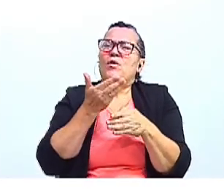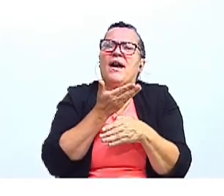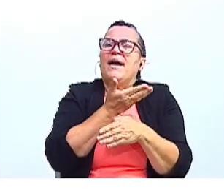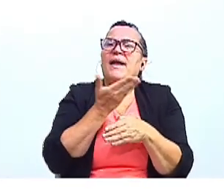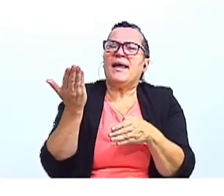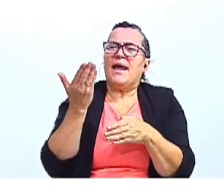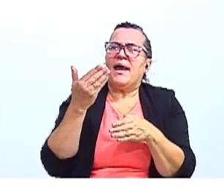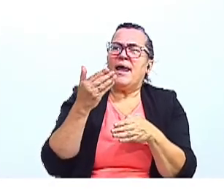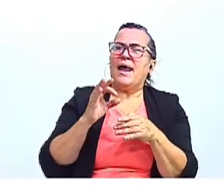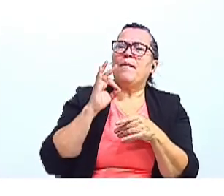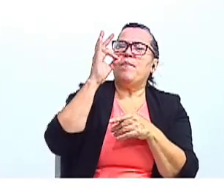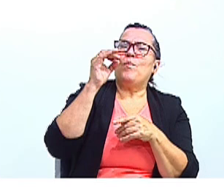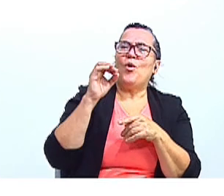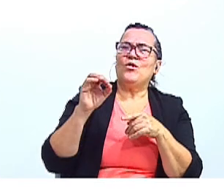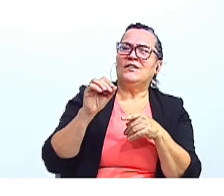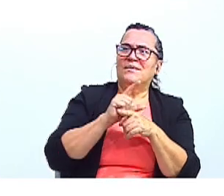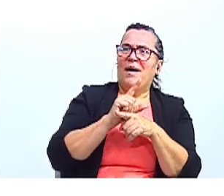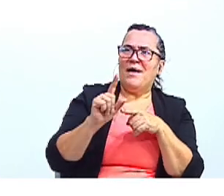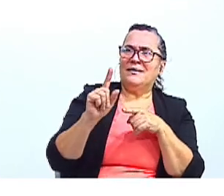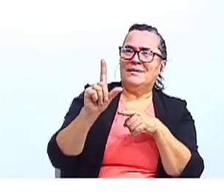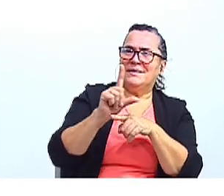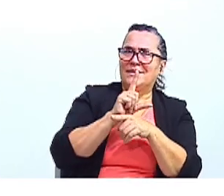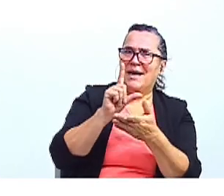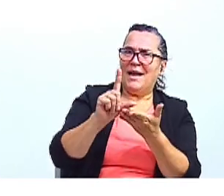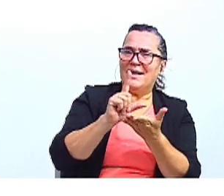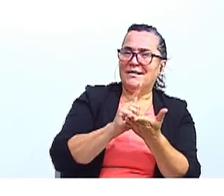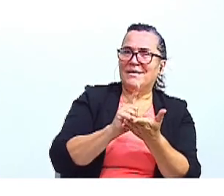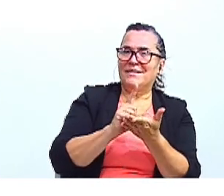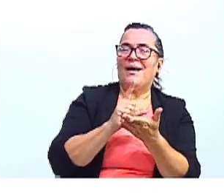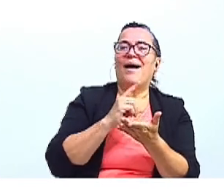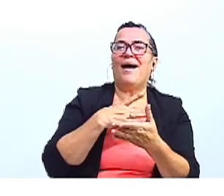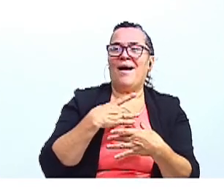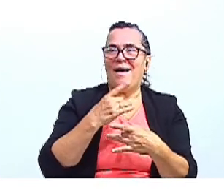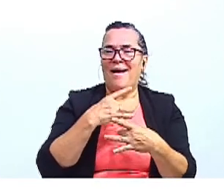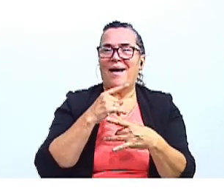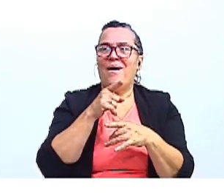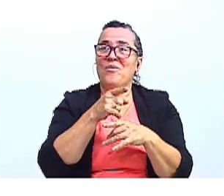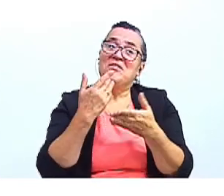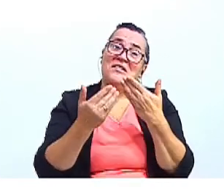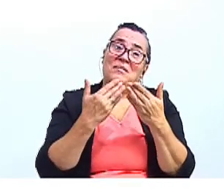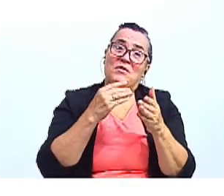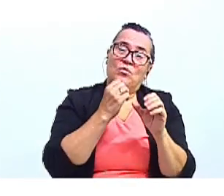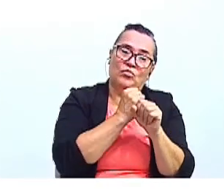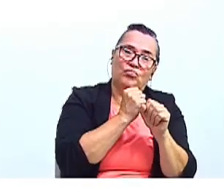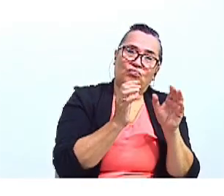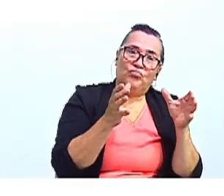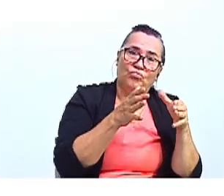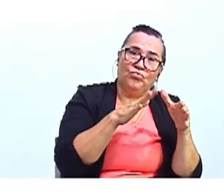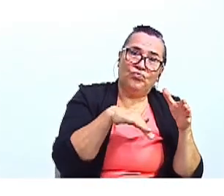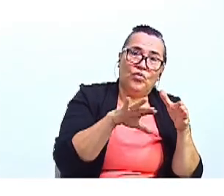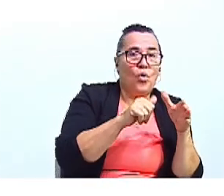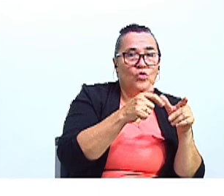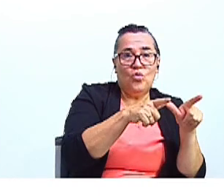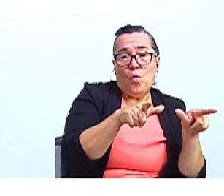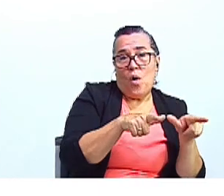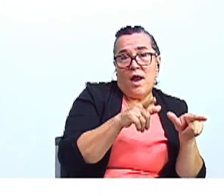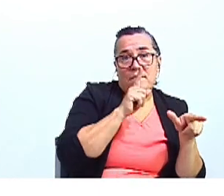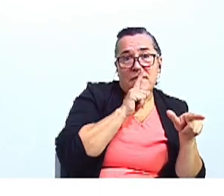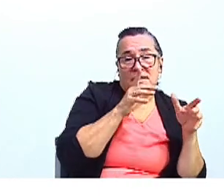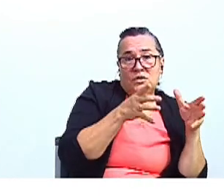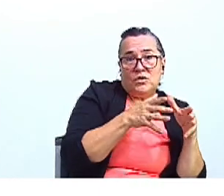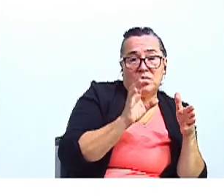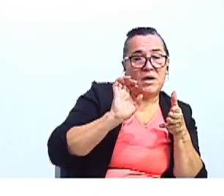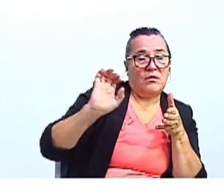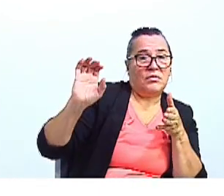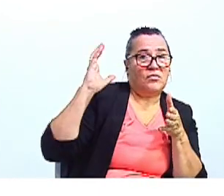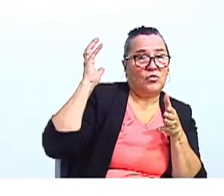this TV program? Ah, interesting, right? Okay, maybe you can work in a quiet, in another place to avoid